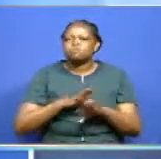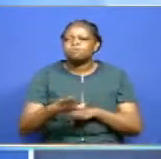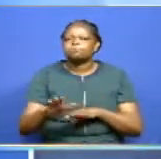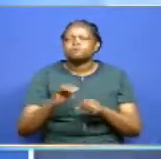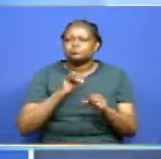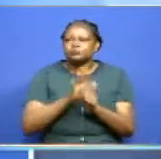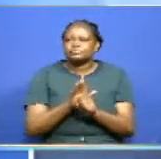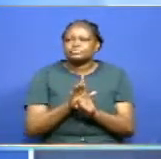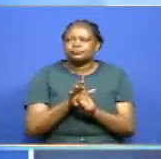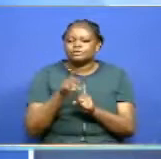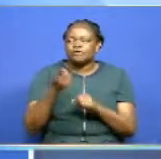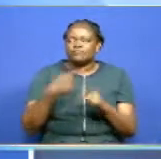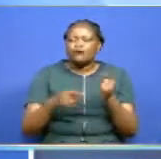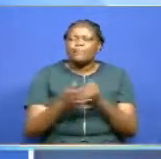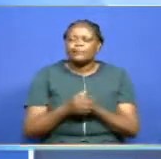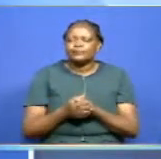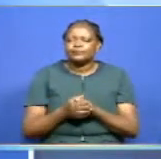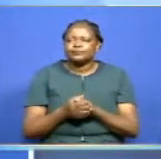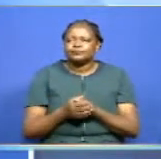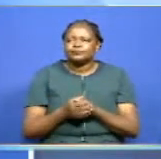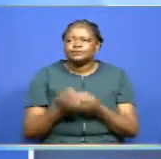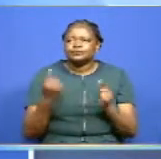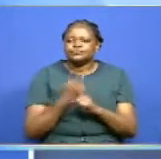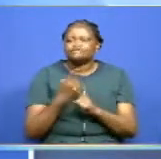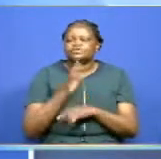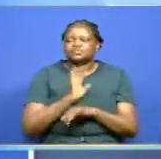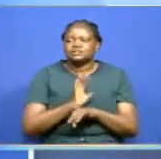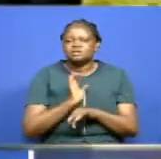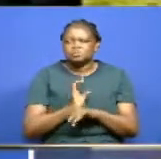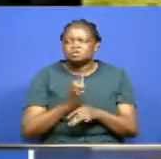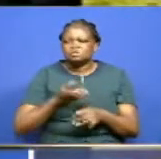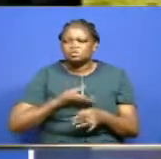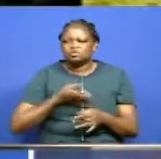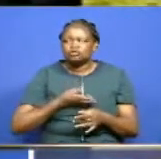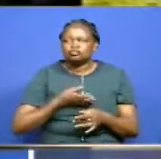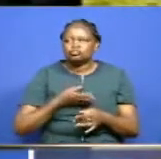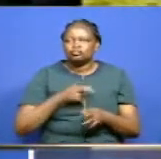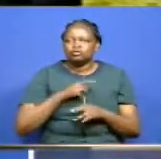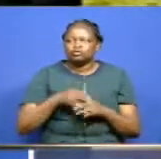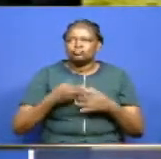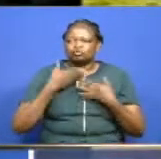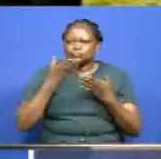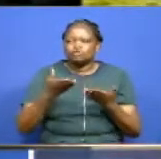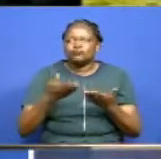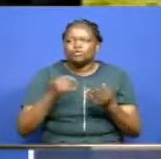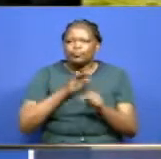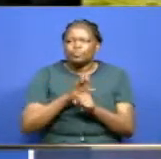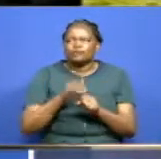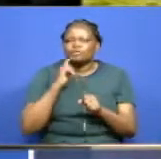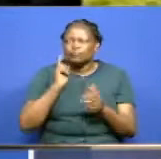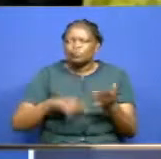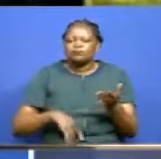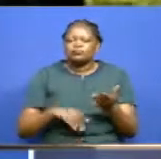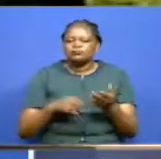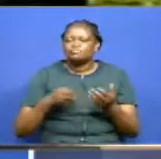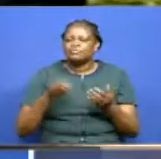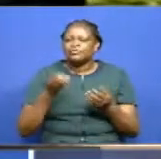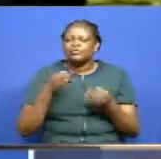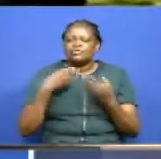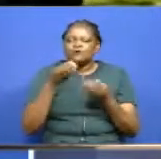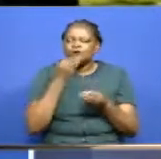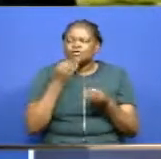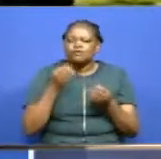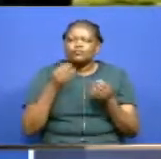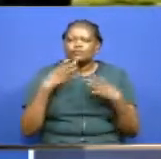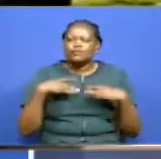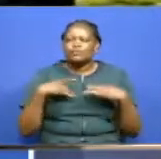to the Interfaith Council for National Response to Coronavirus Pandemic. The council says the exercise of feeding mourners,